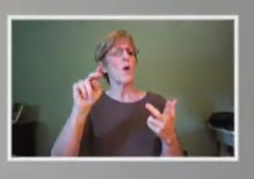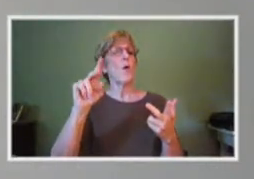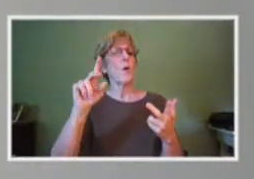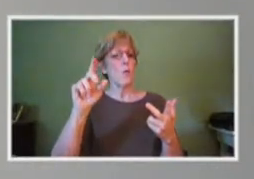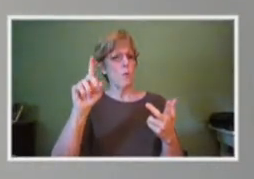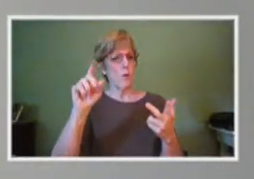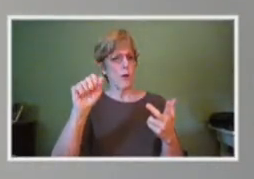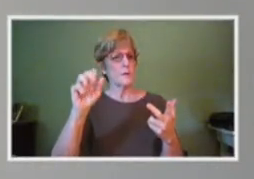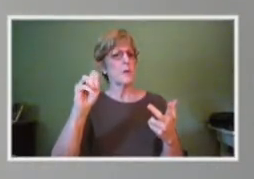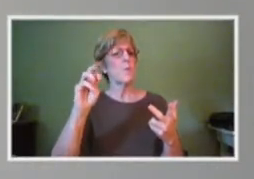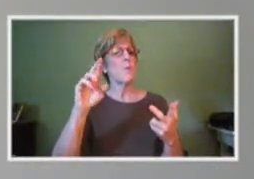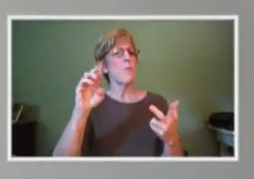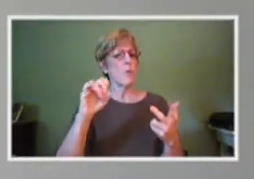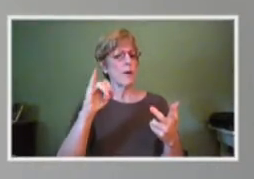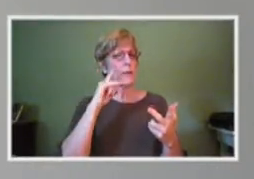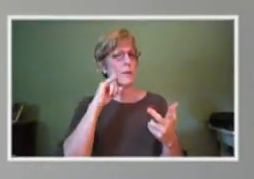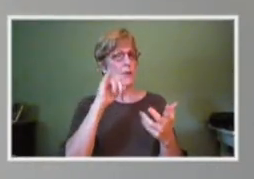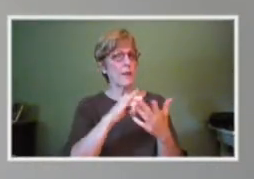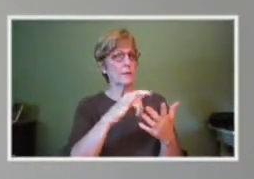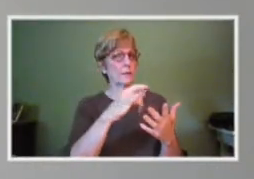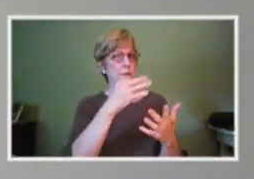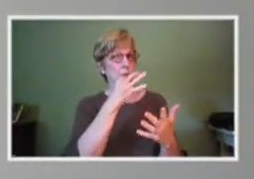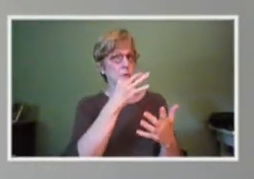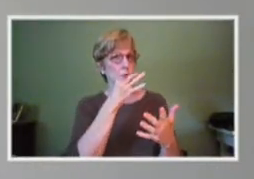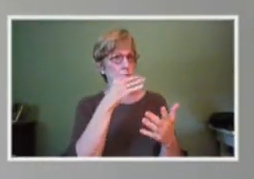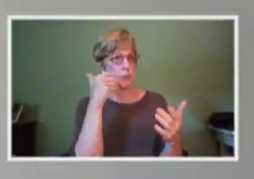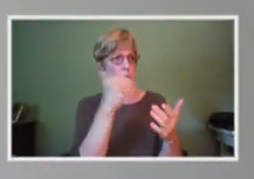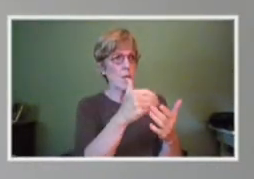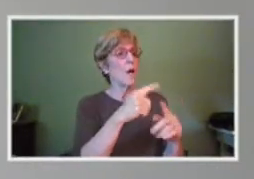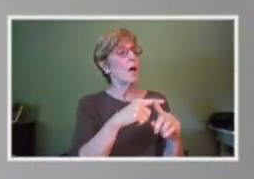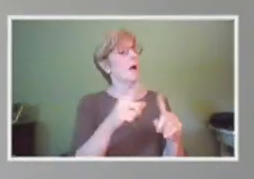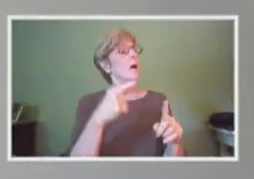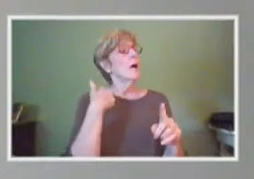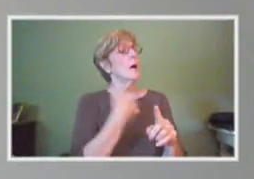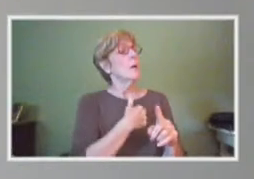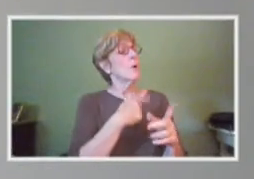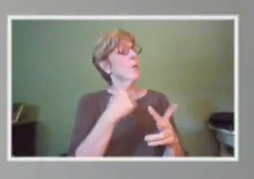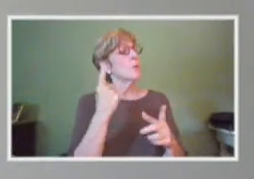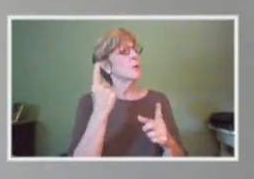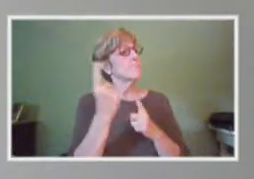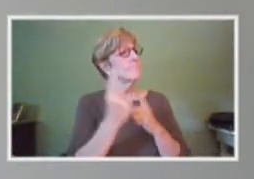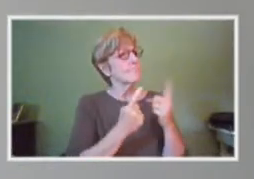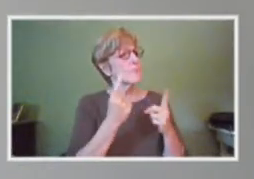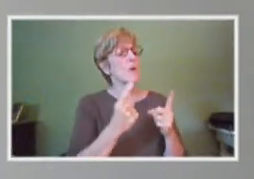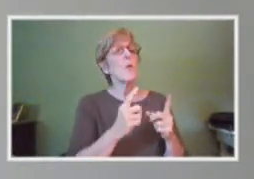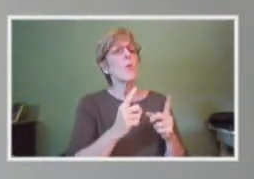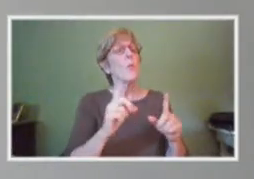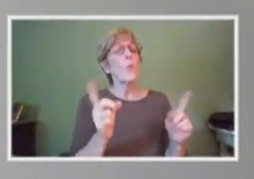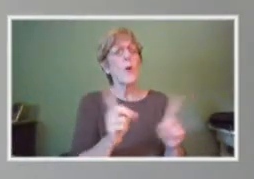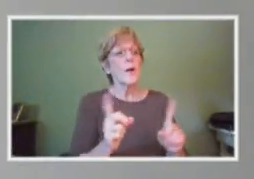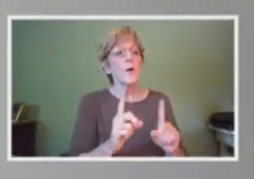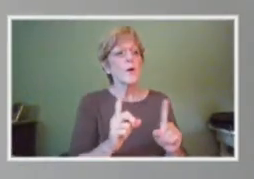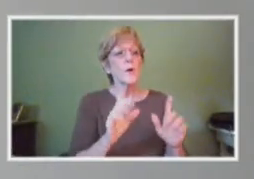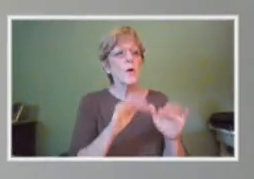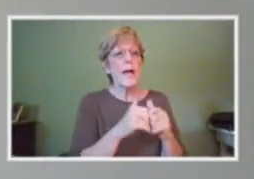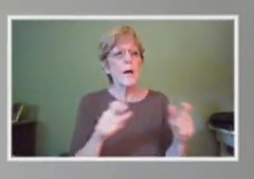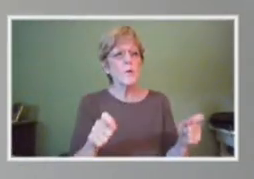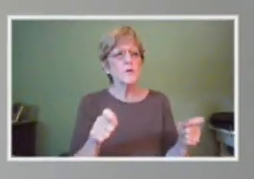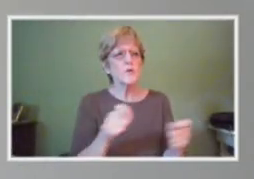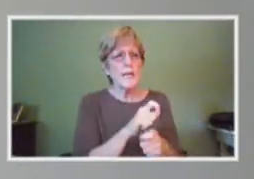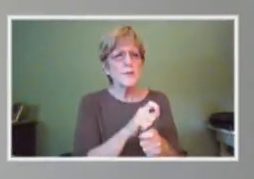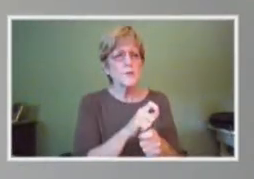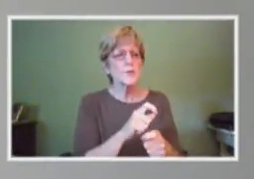scheduled coming up very soon. But what we are looking at is, where can we make changes in reference